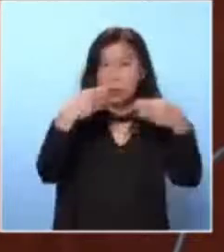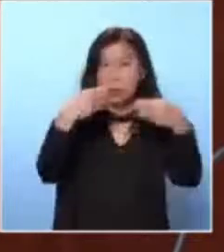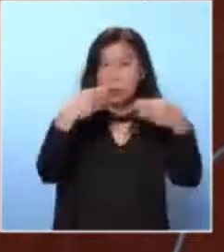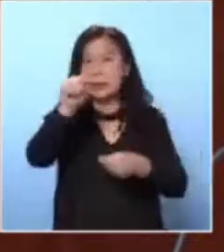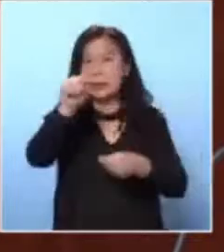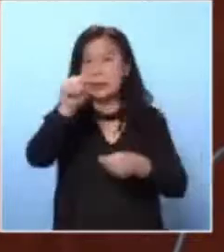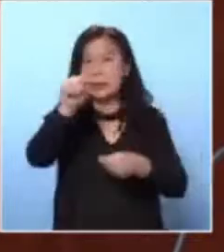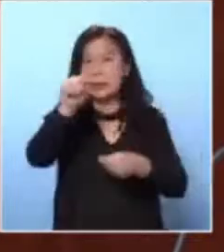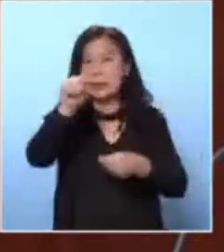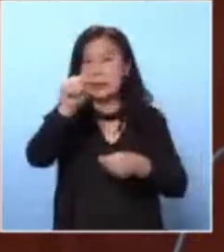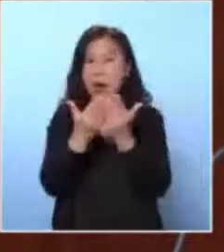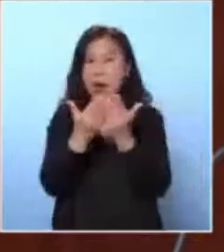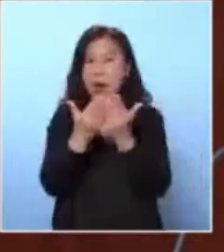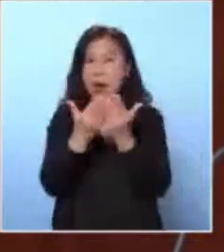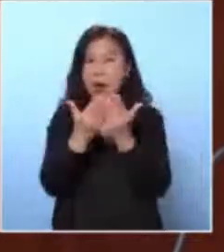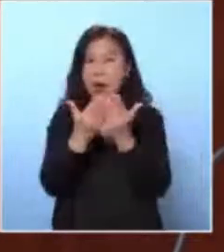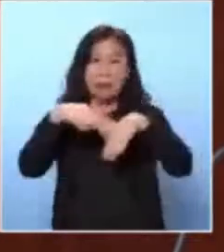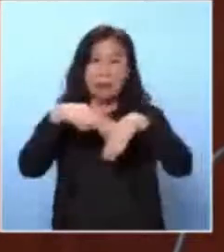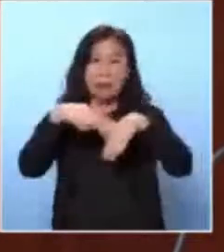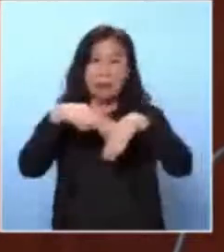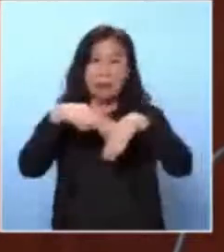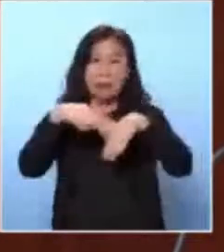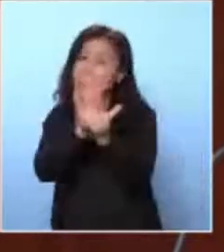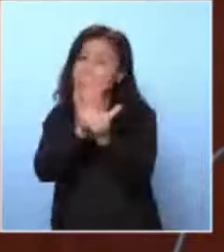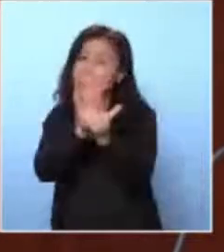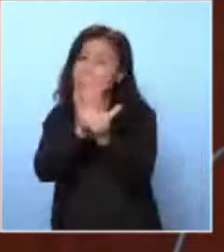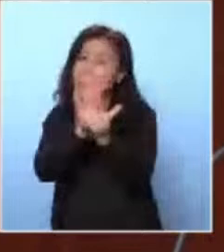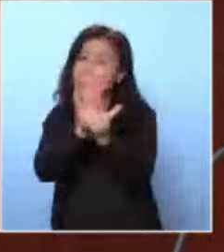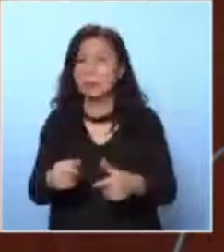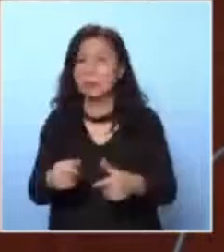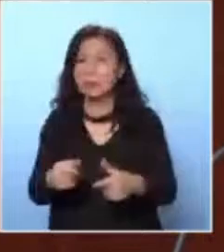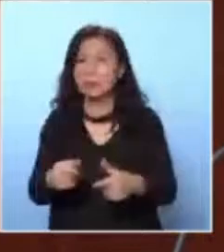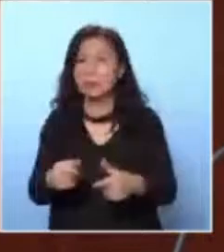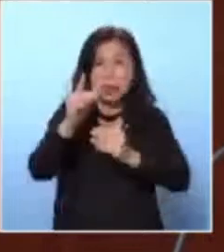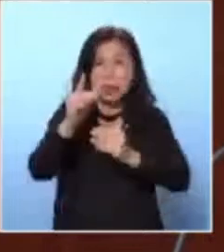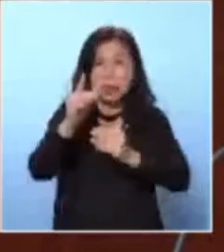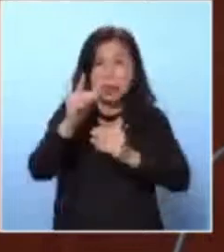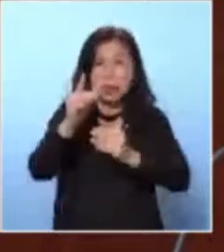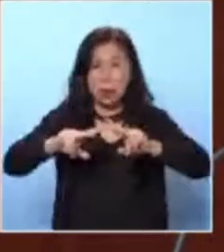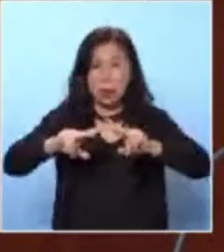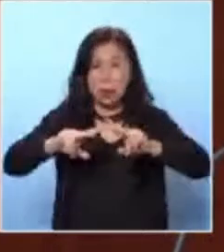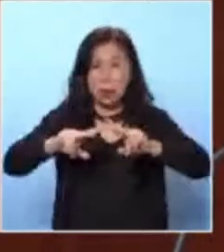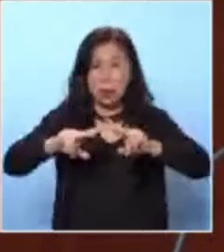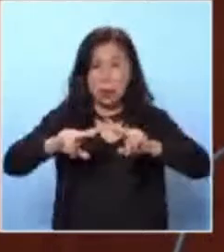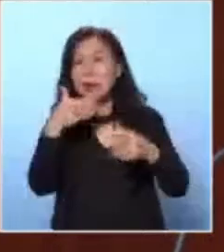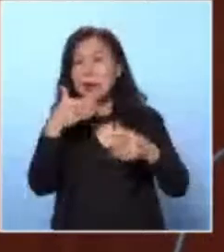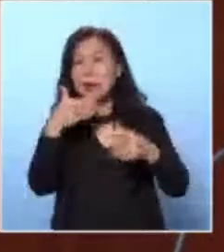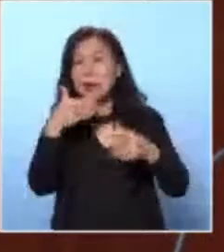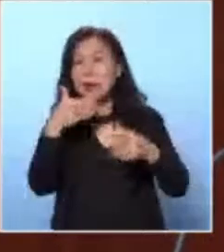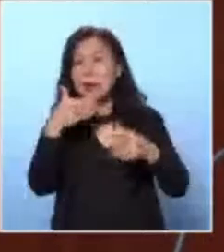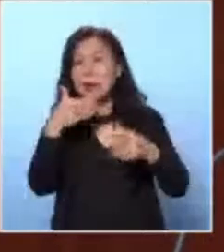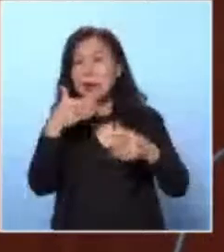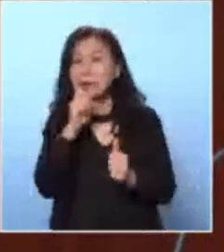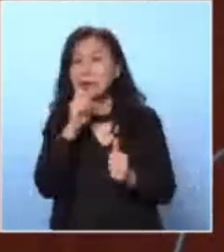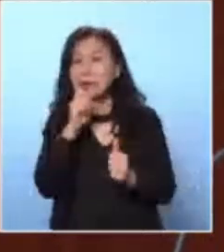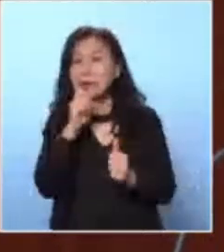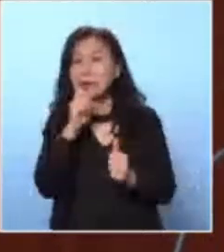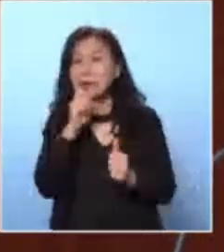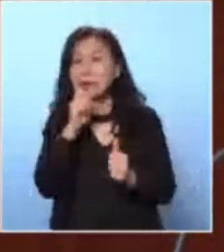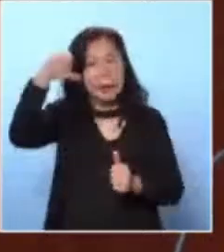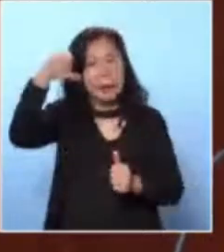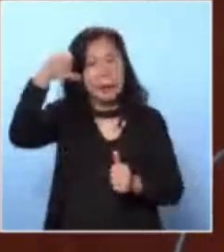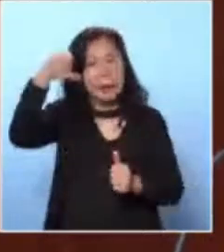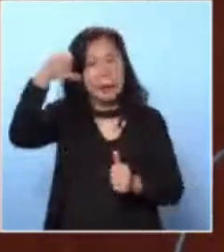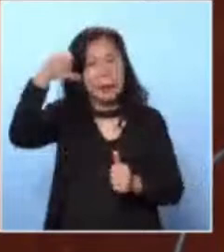of applied sciences, UAS, and strive to raise the status of vocational and professional education and training